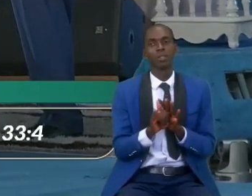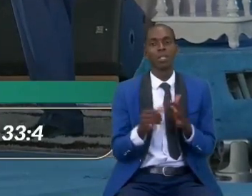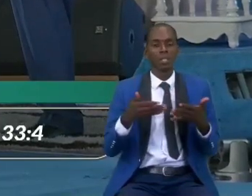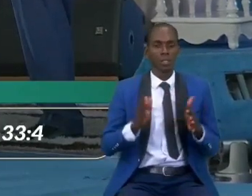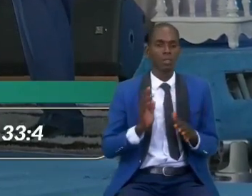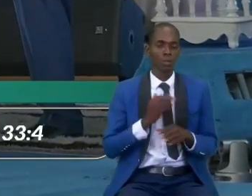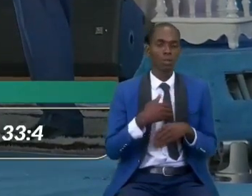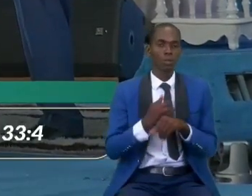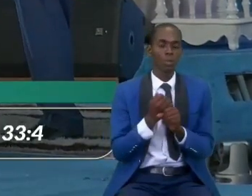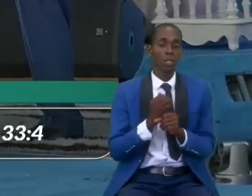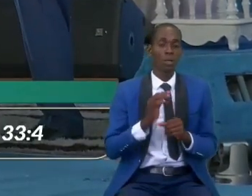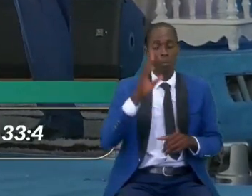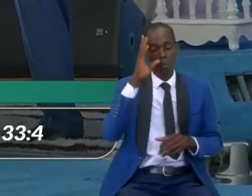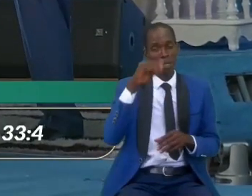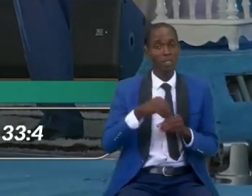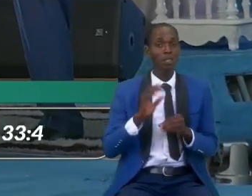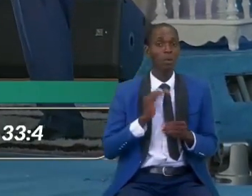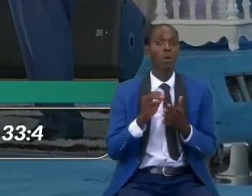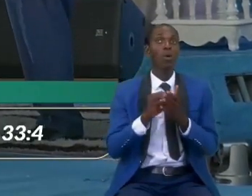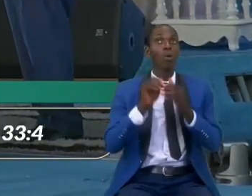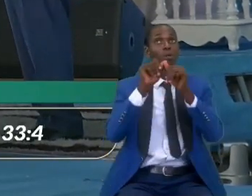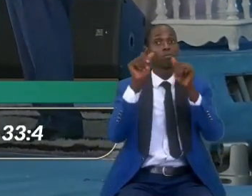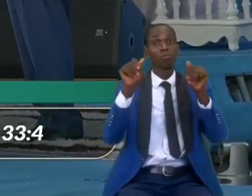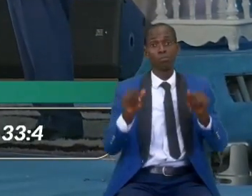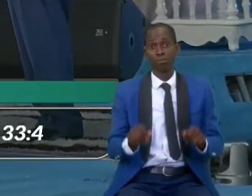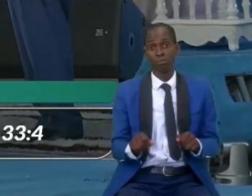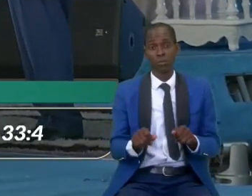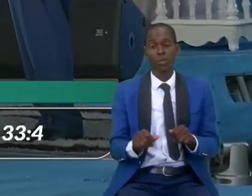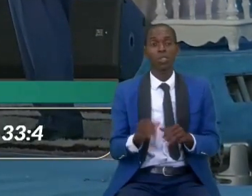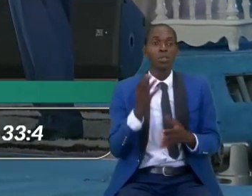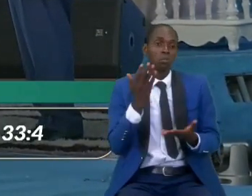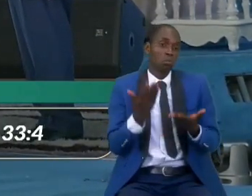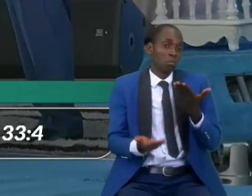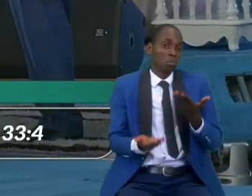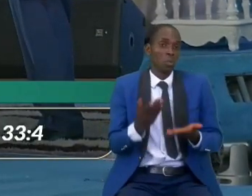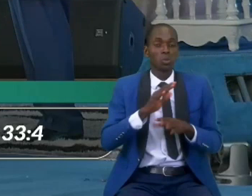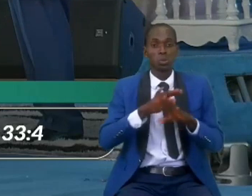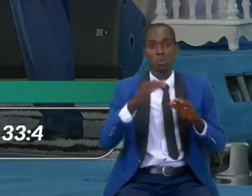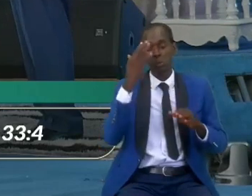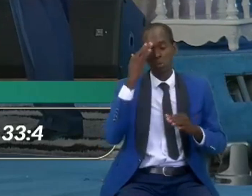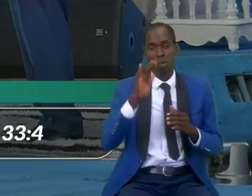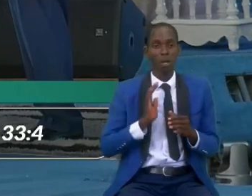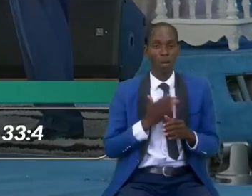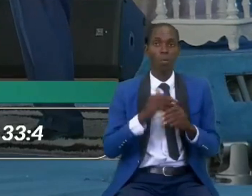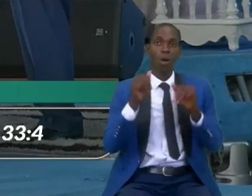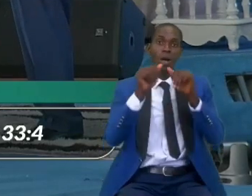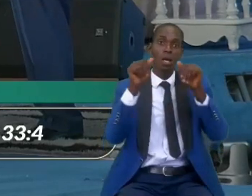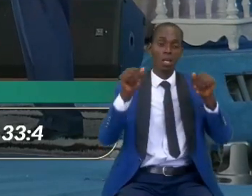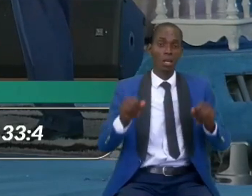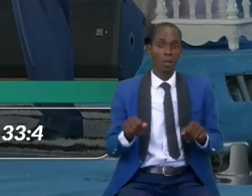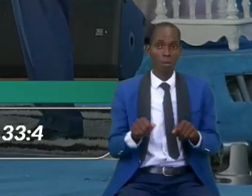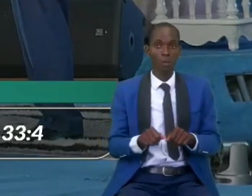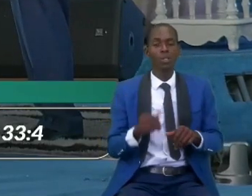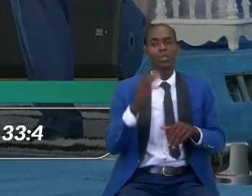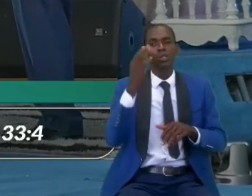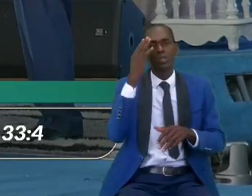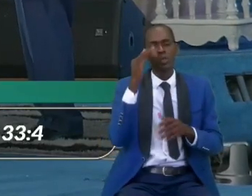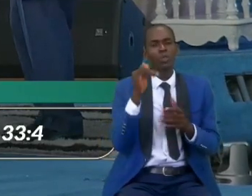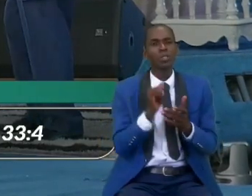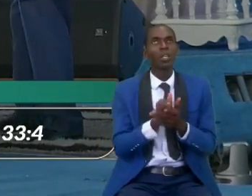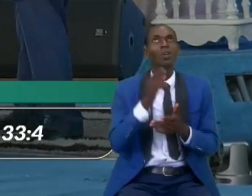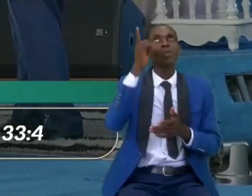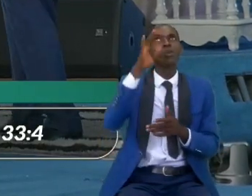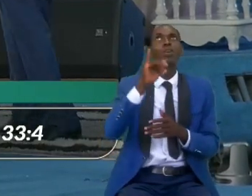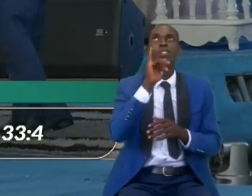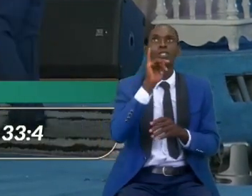don't know that our image, you know that God is talking from heaven. And you know that God is making the